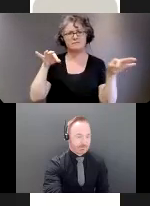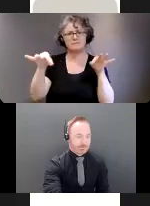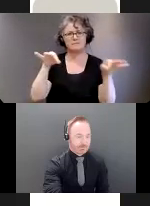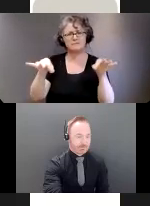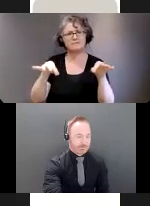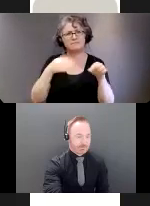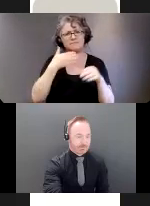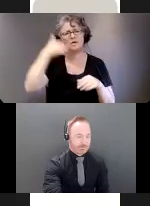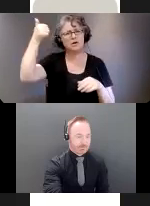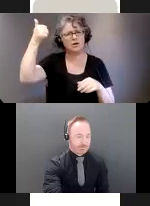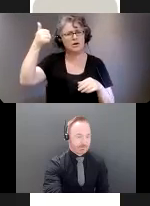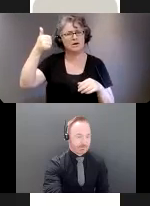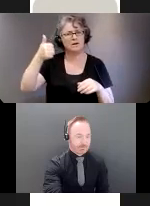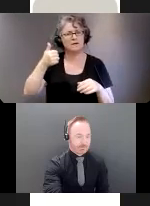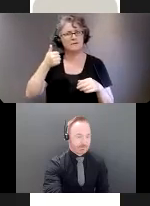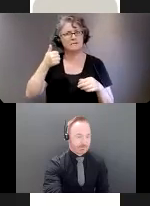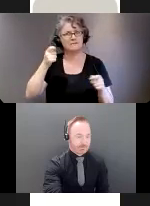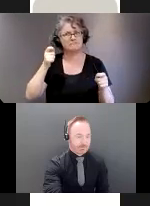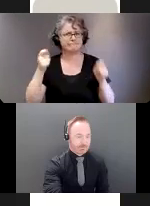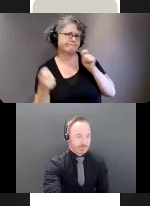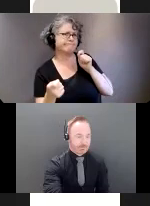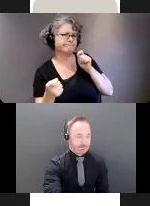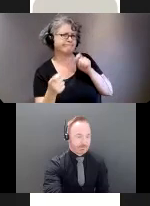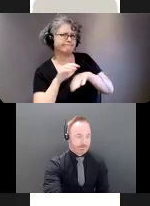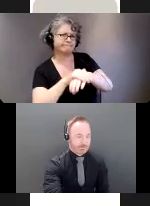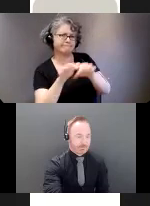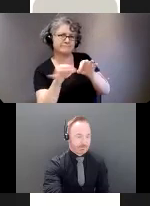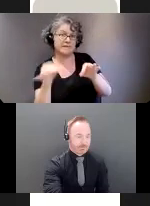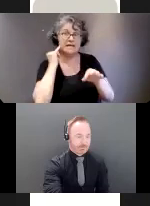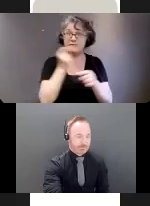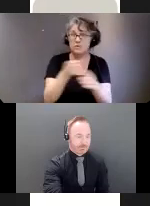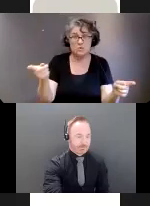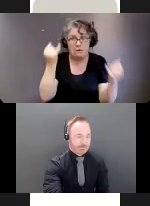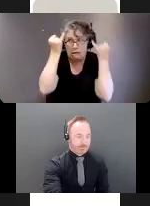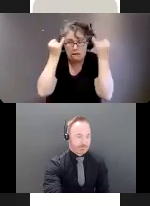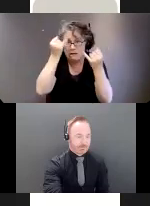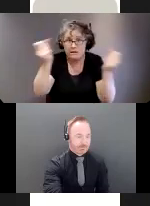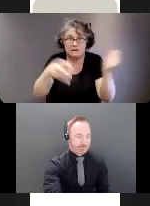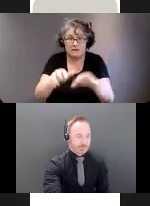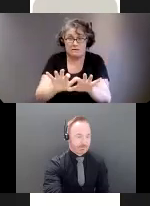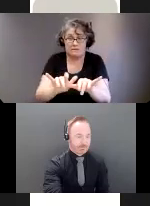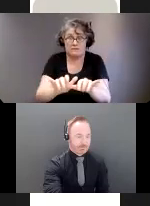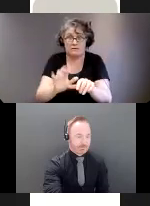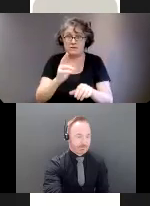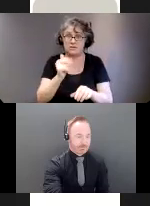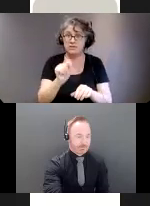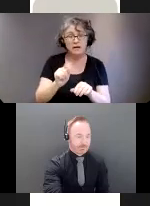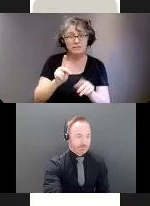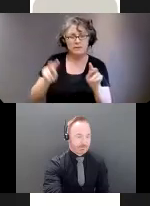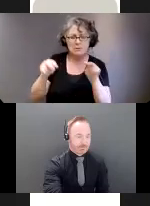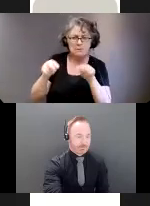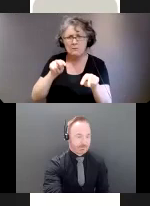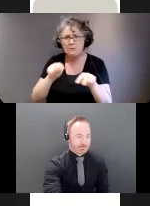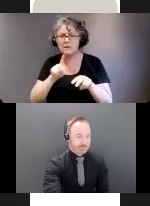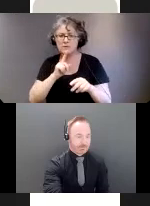what are some questions that might work better? And if you have a thought on this, pop it in the chat so people can see just some